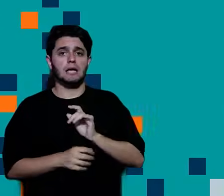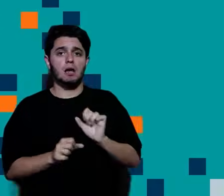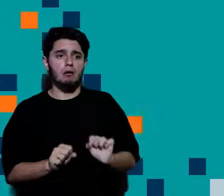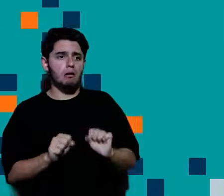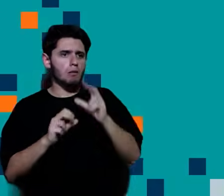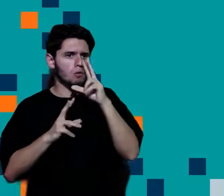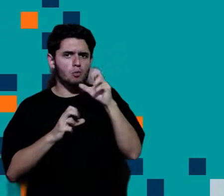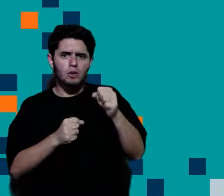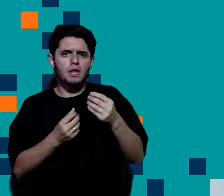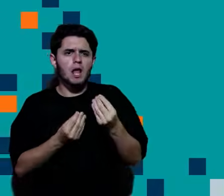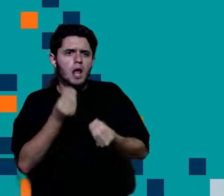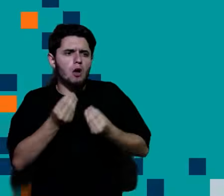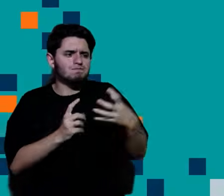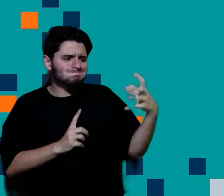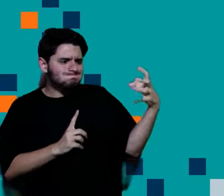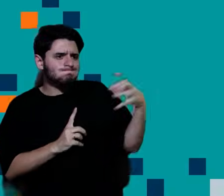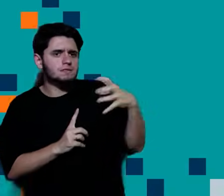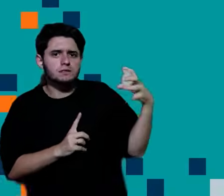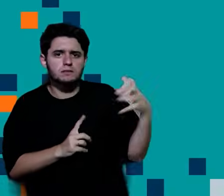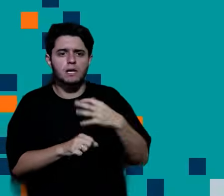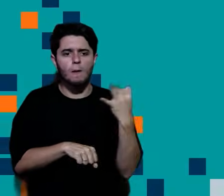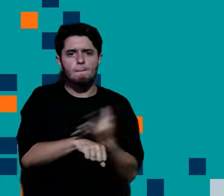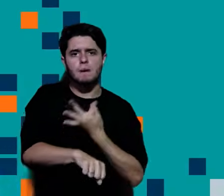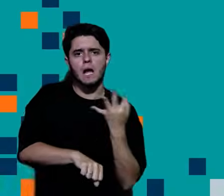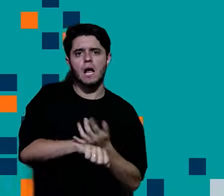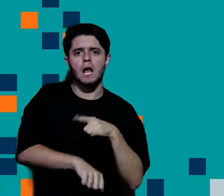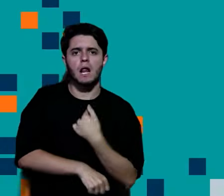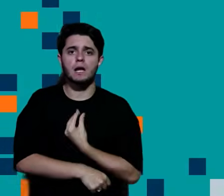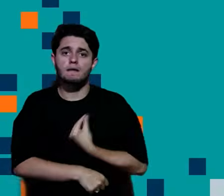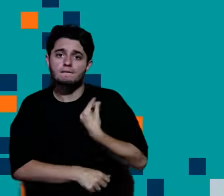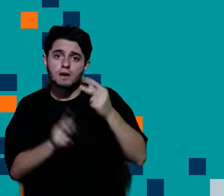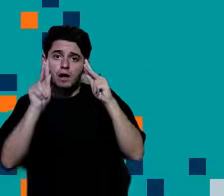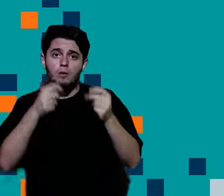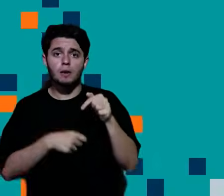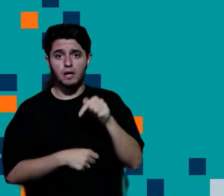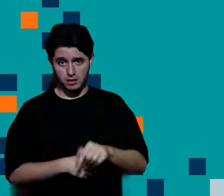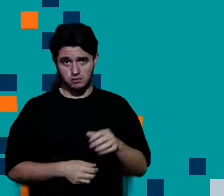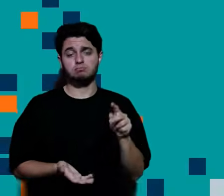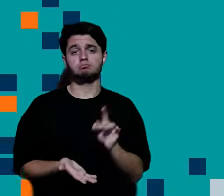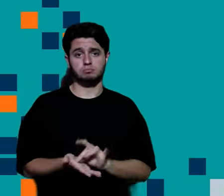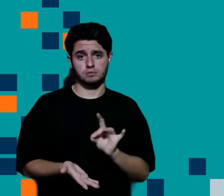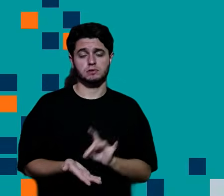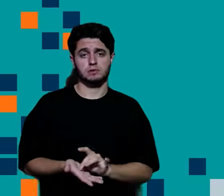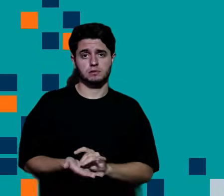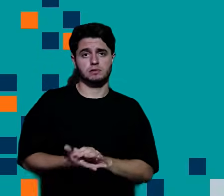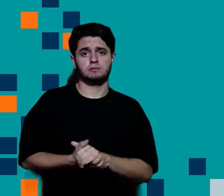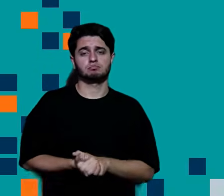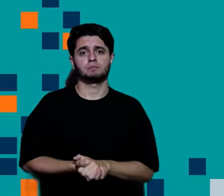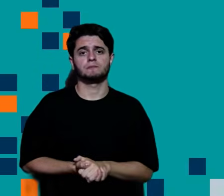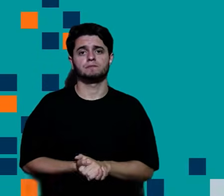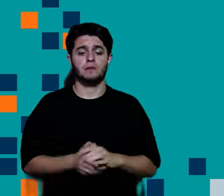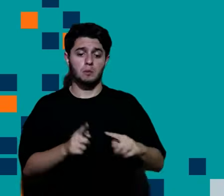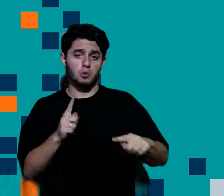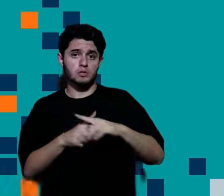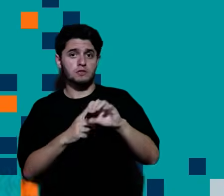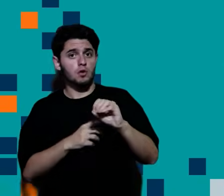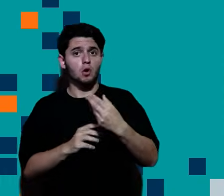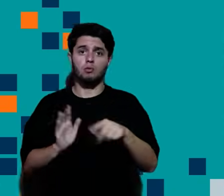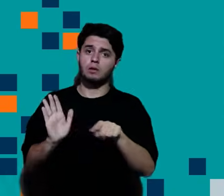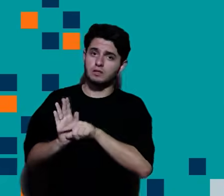significant impact on societal health as a result of the choices we make, either positive or